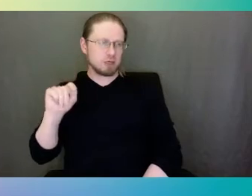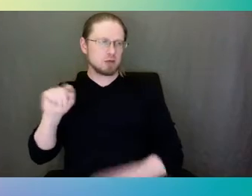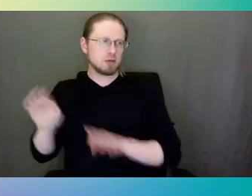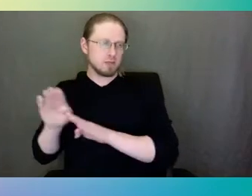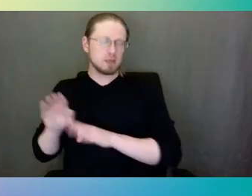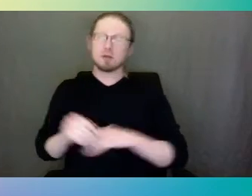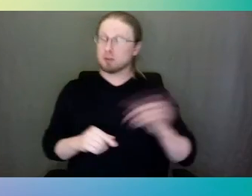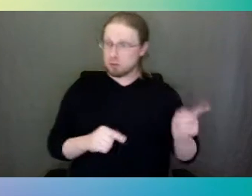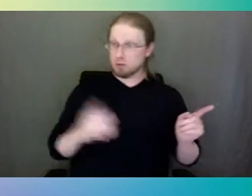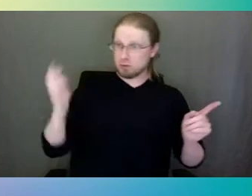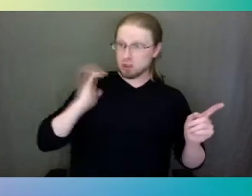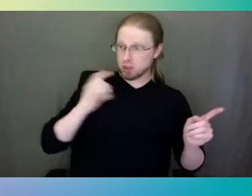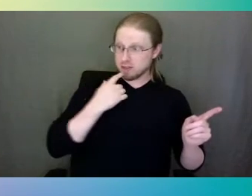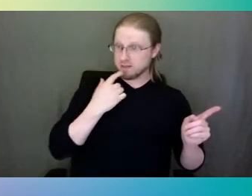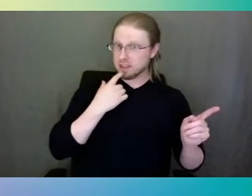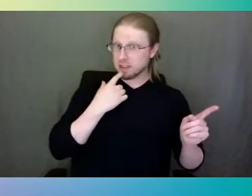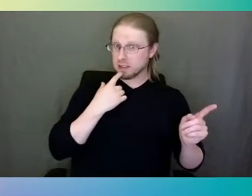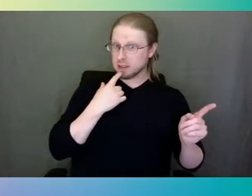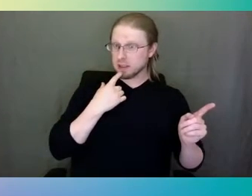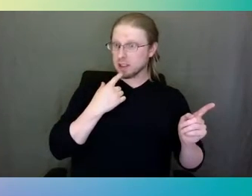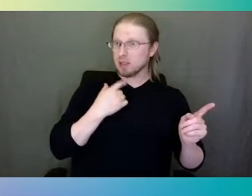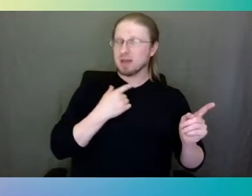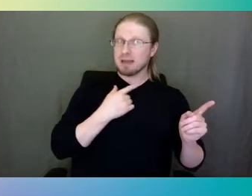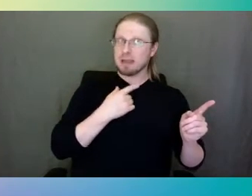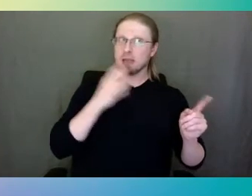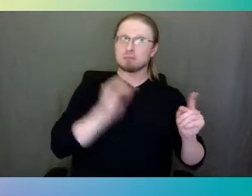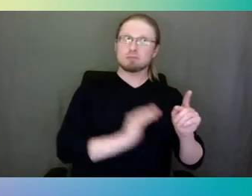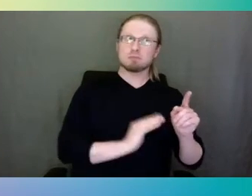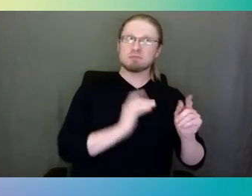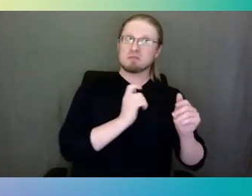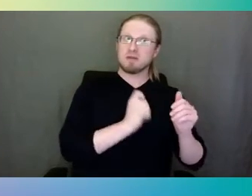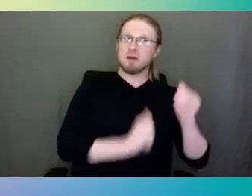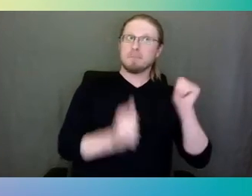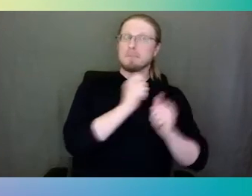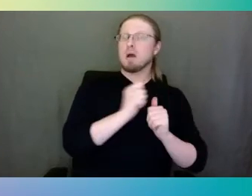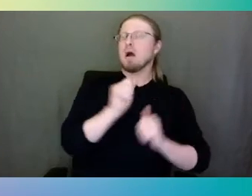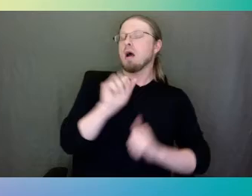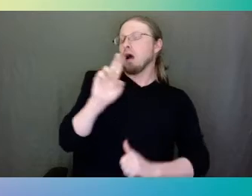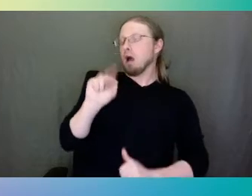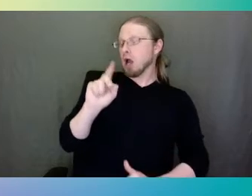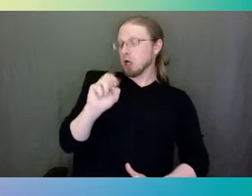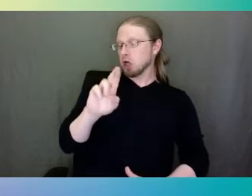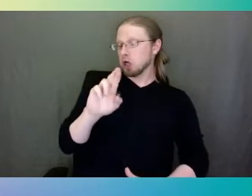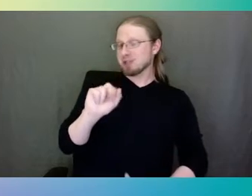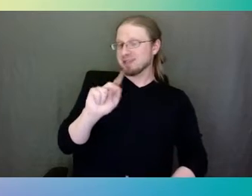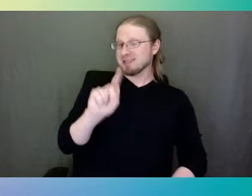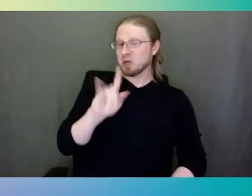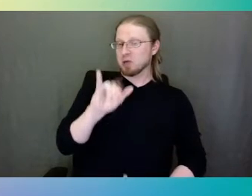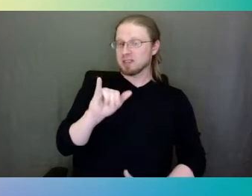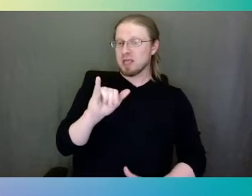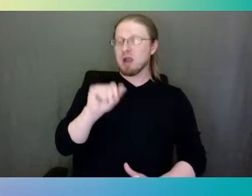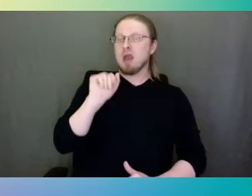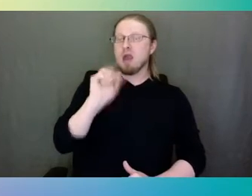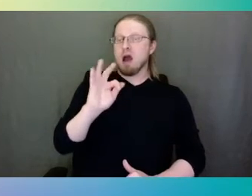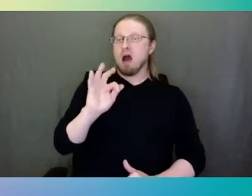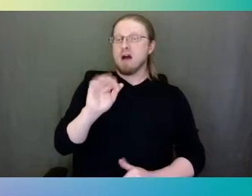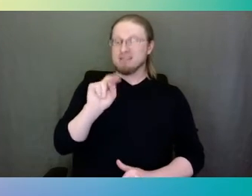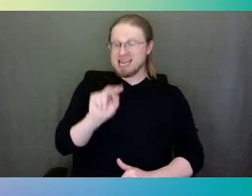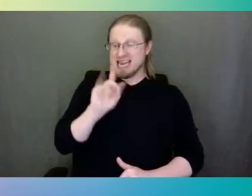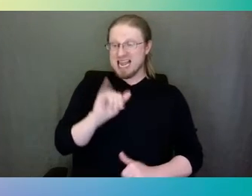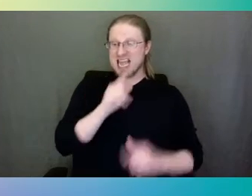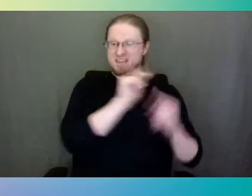base went and got approval from the Undersecretary of the Navy at the time. And they